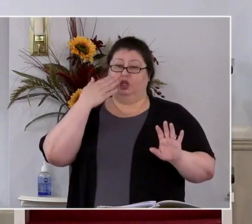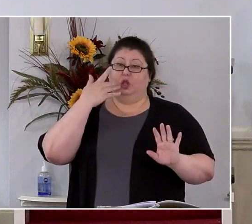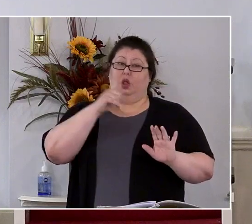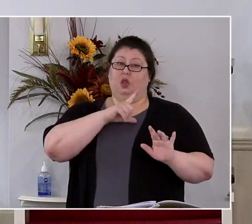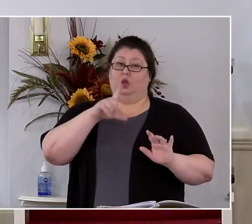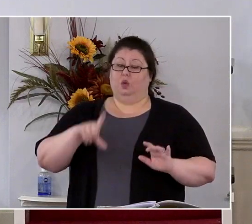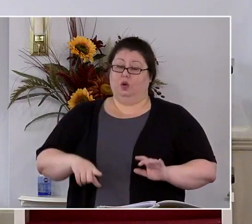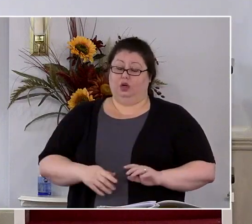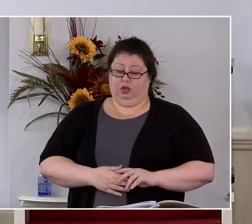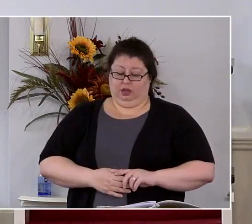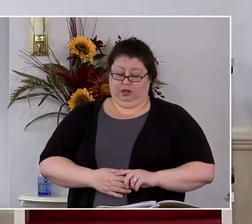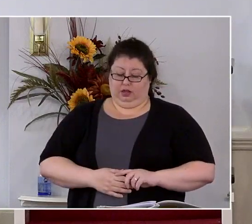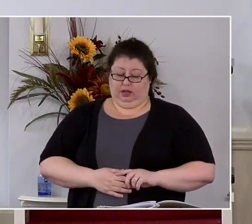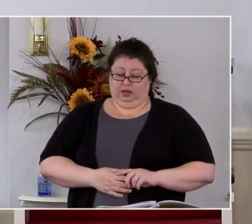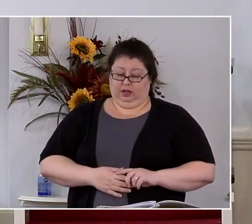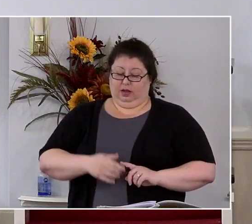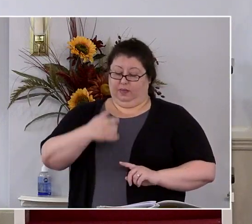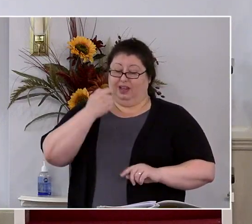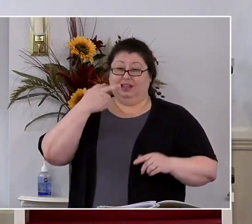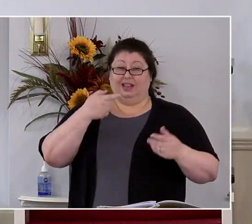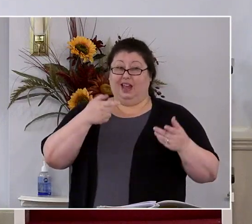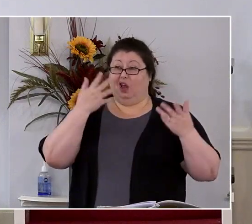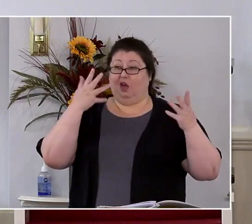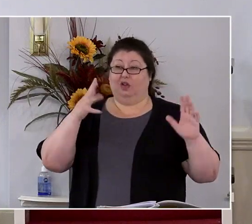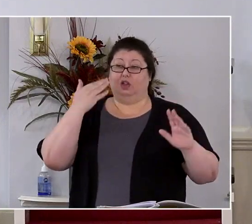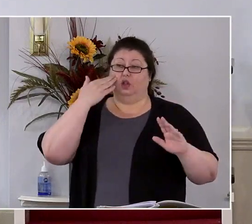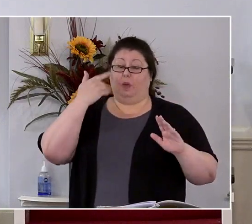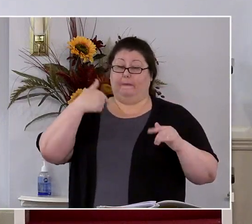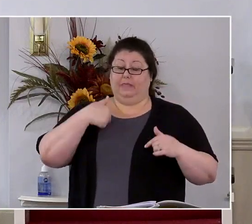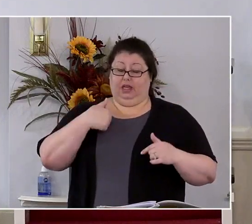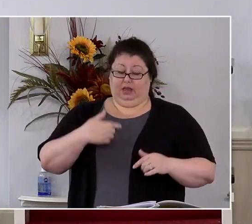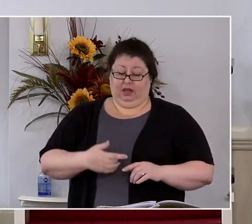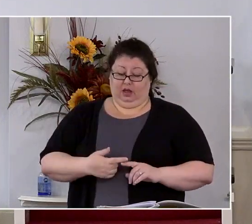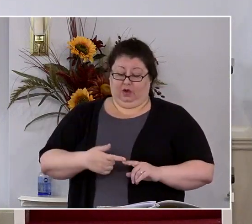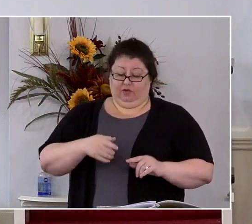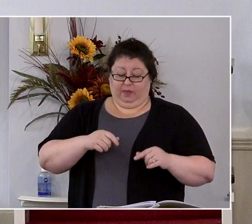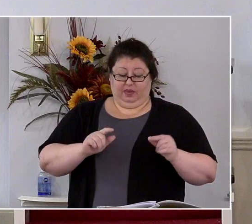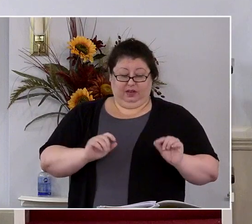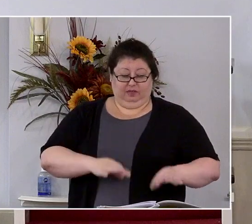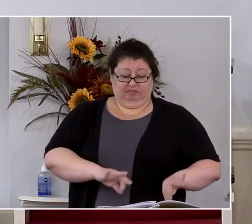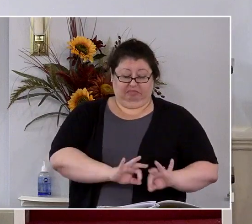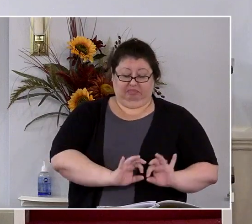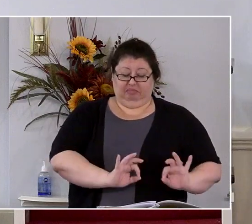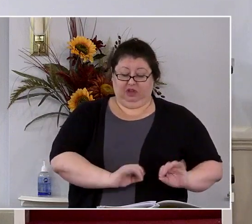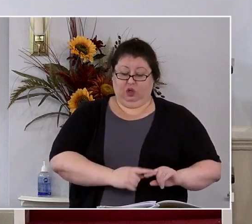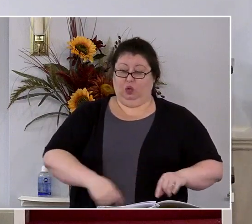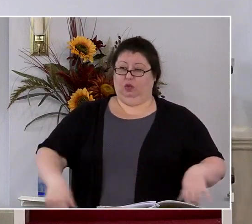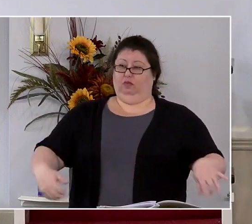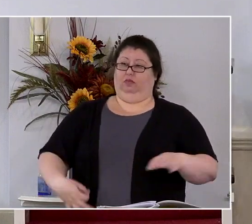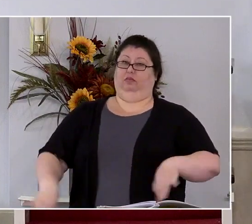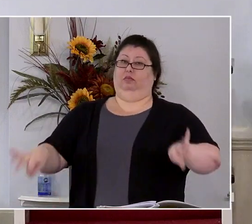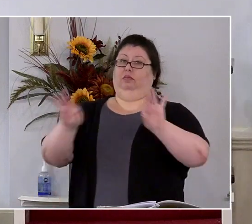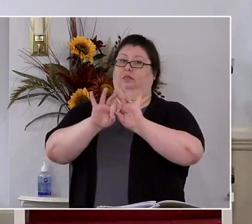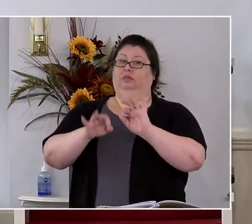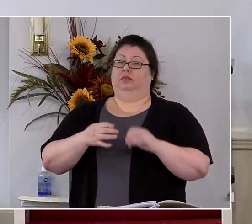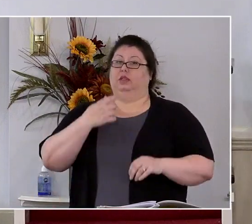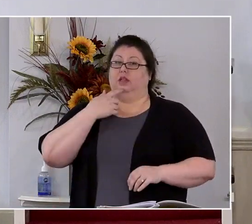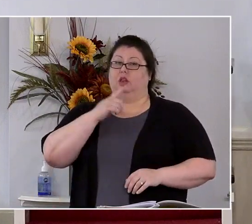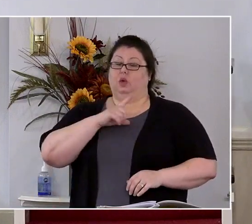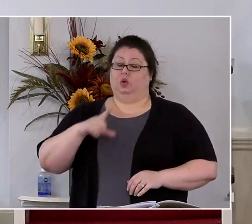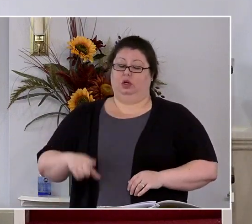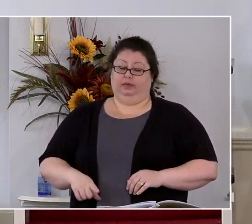Lord," for they shall all know me, from the least of them to the greatest, says the